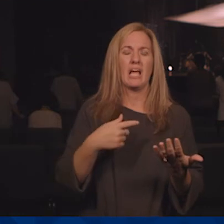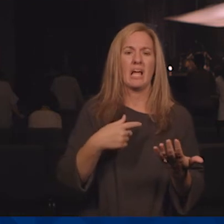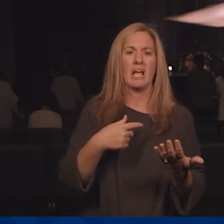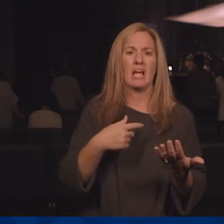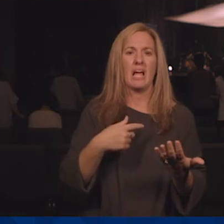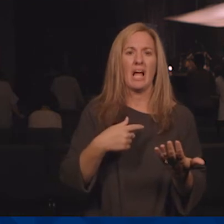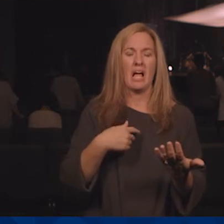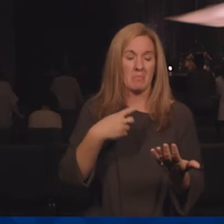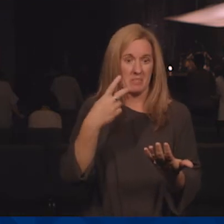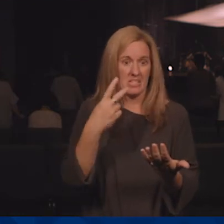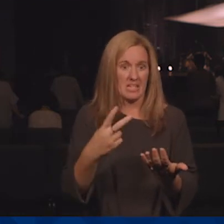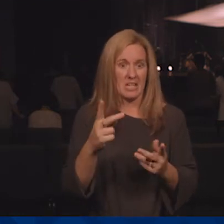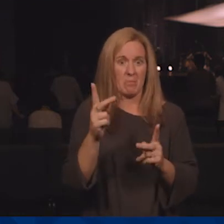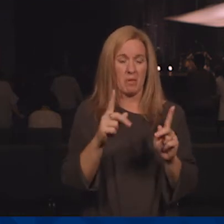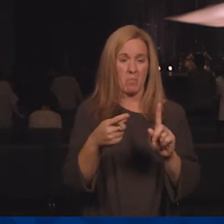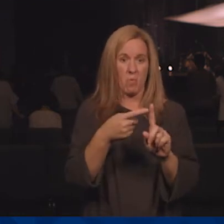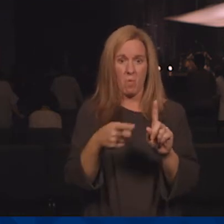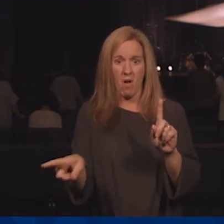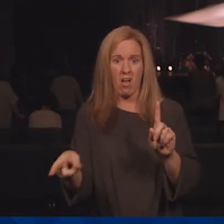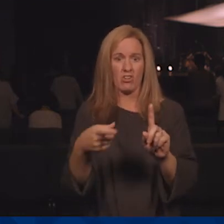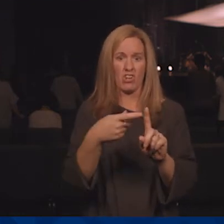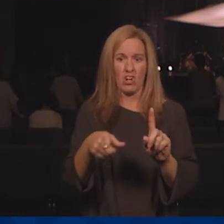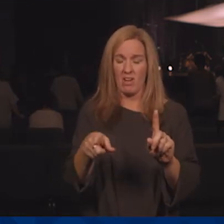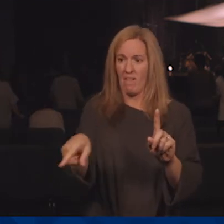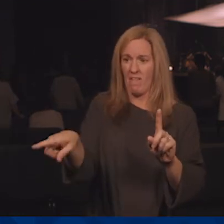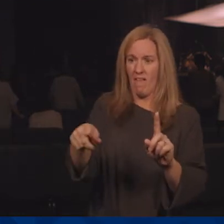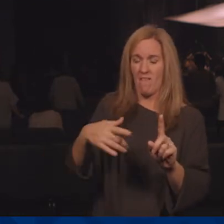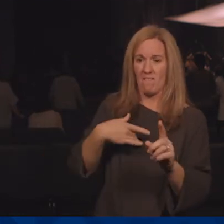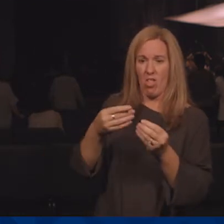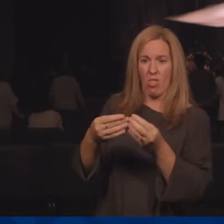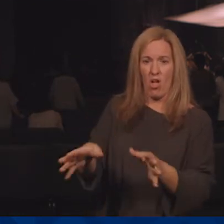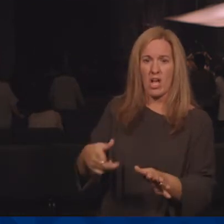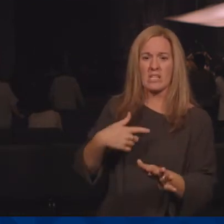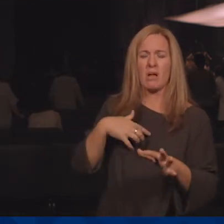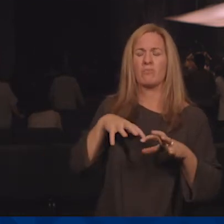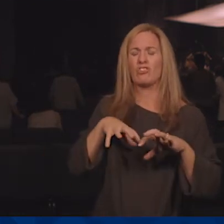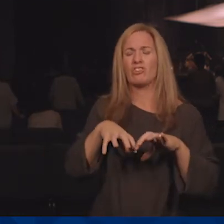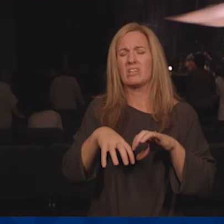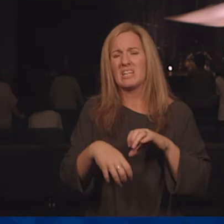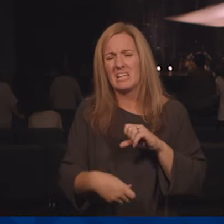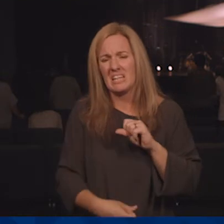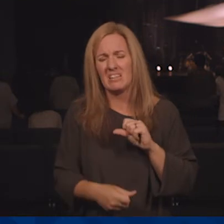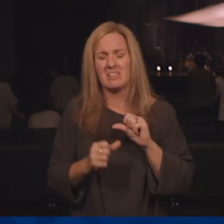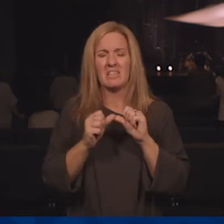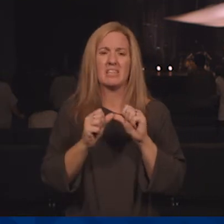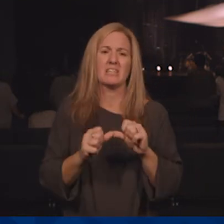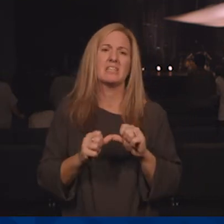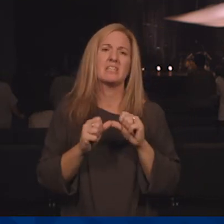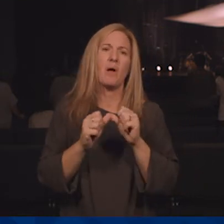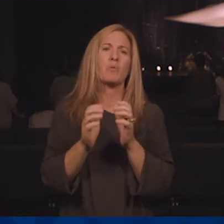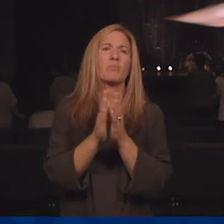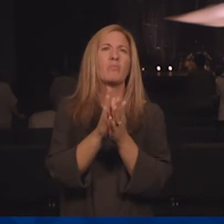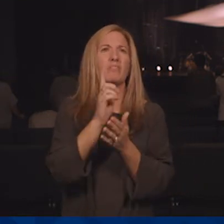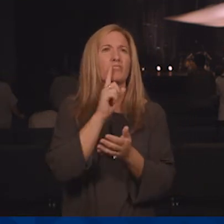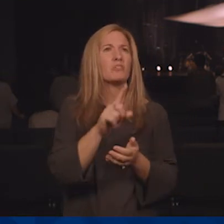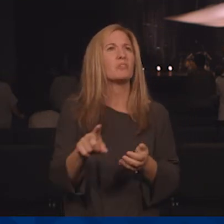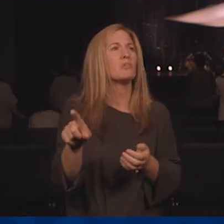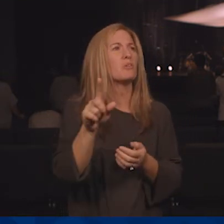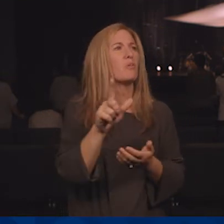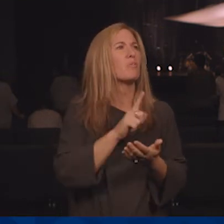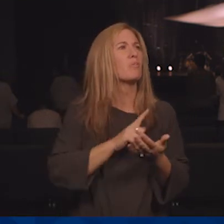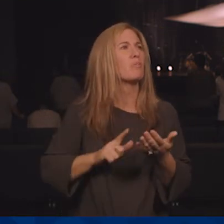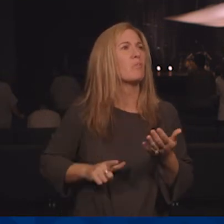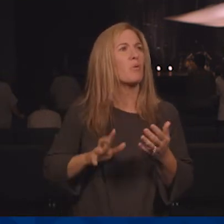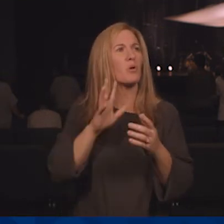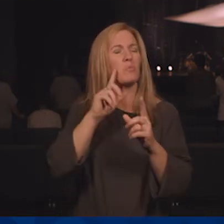people wander. I'm seeing some people who feel lost, and I am grieving that. I want to pray for you that the Lord would accompany you in